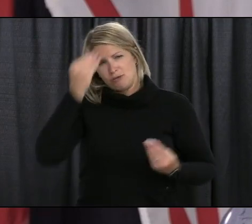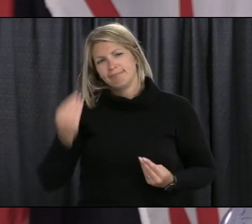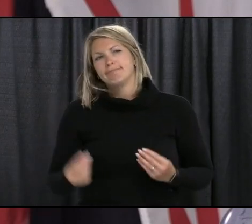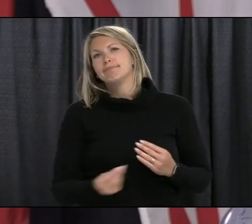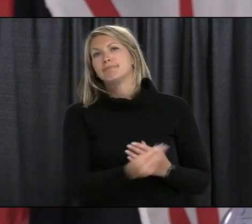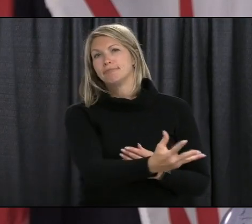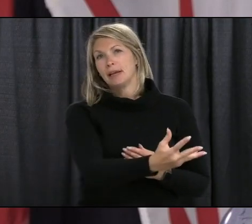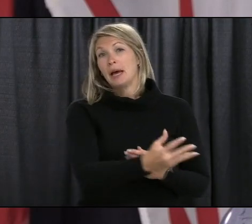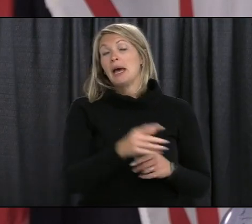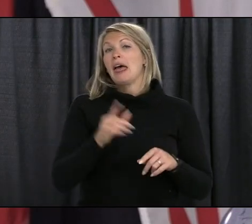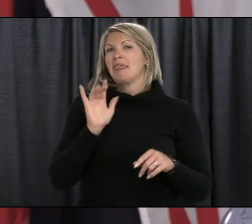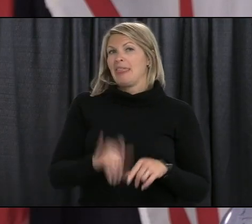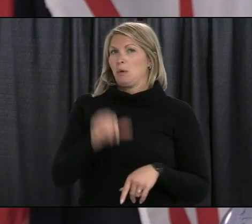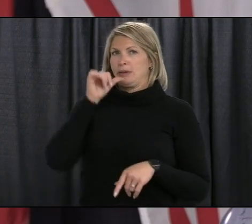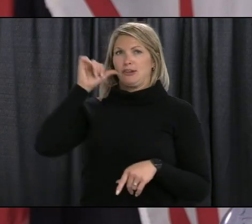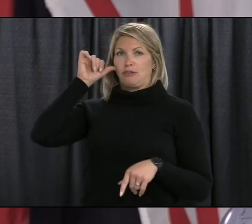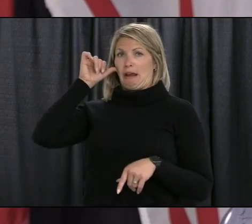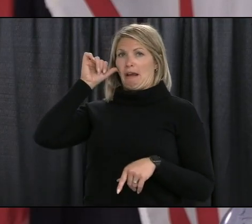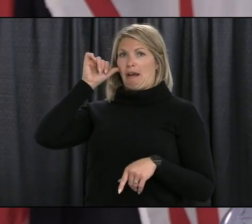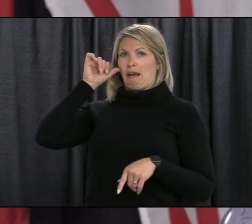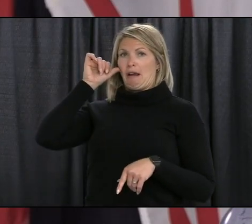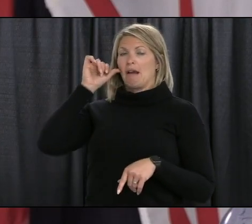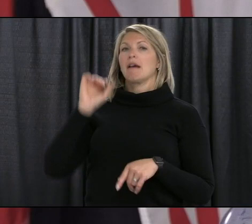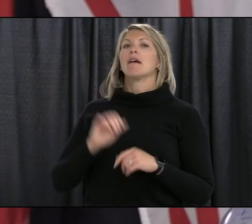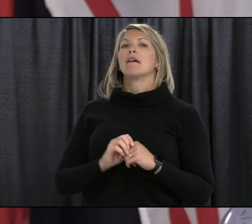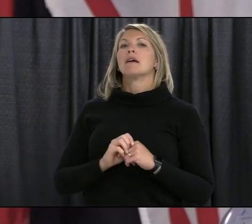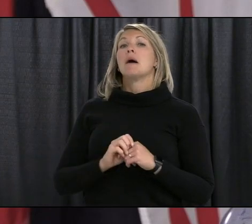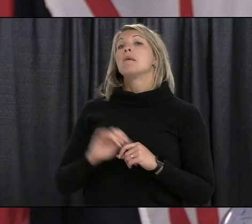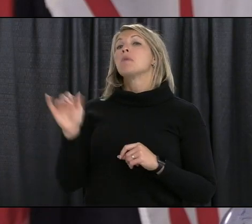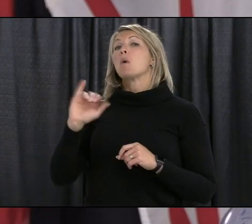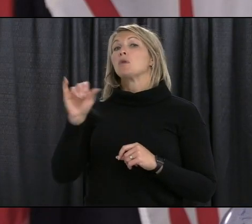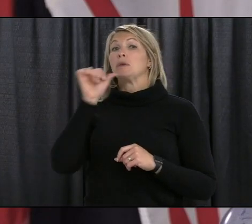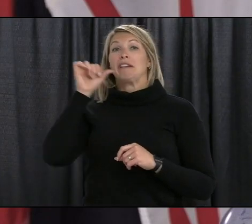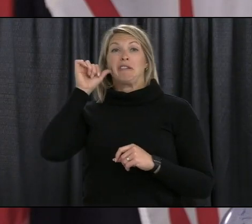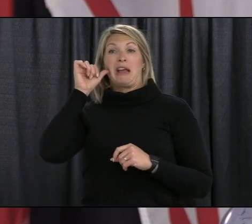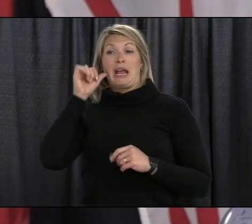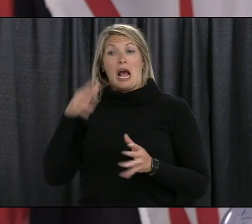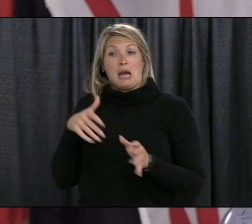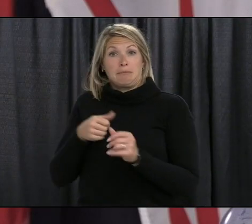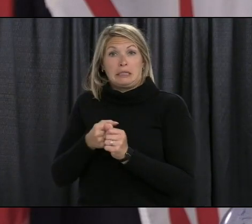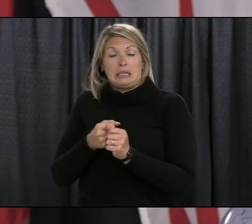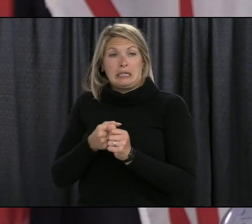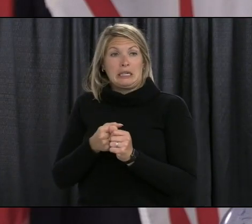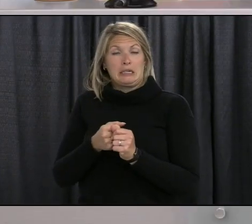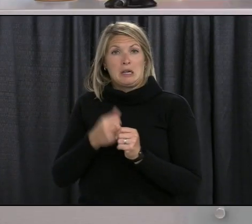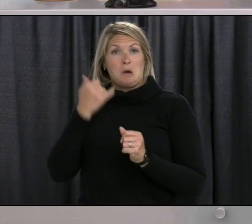again, a snapshot yesterday, it was of the order of 5 to 10 minutes.